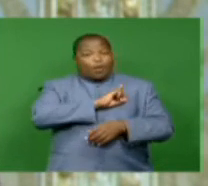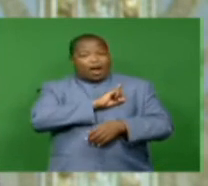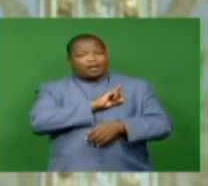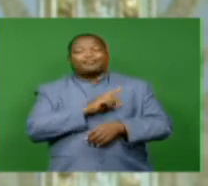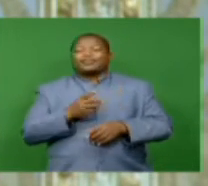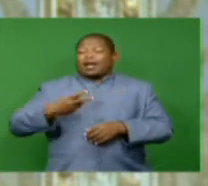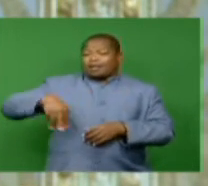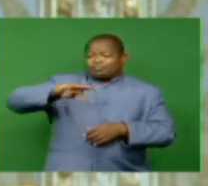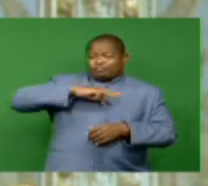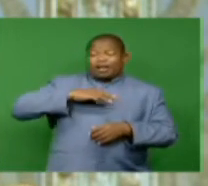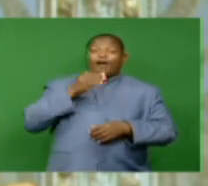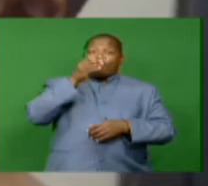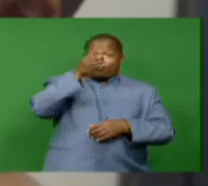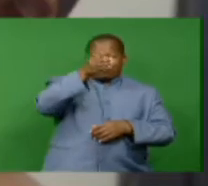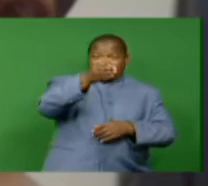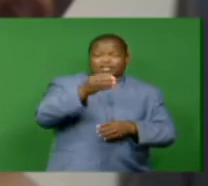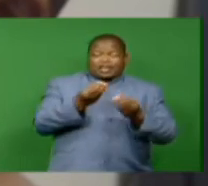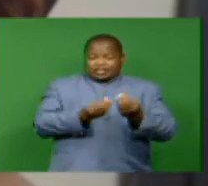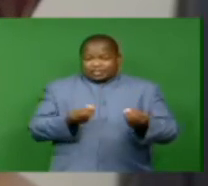generations.